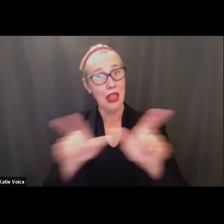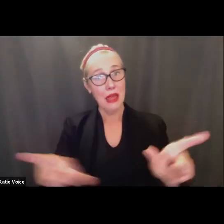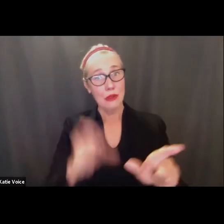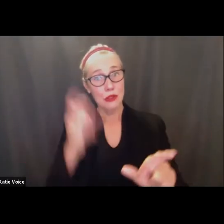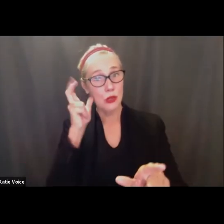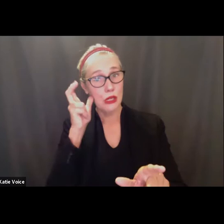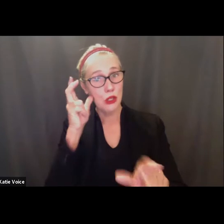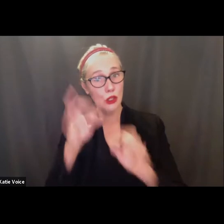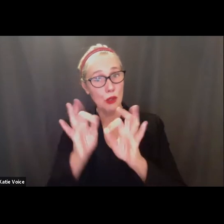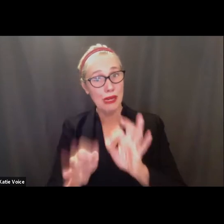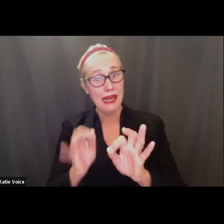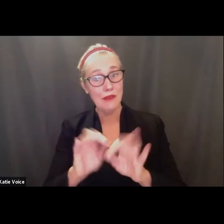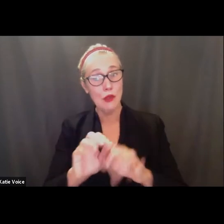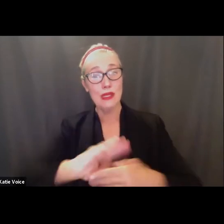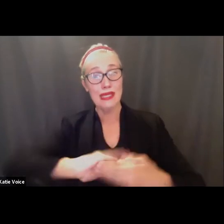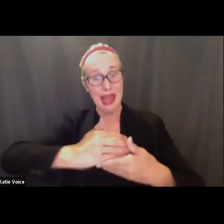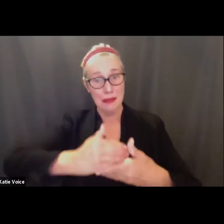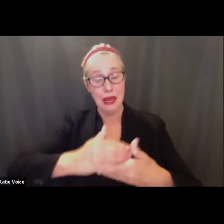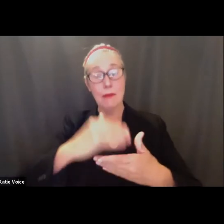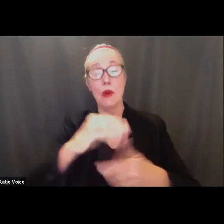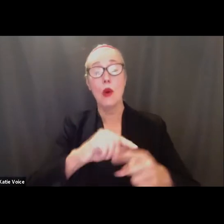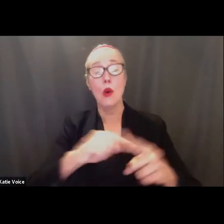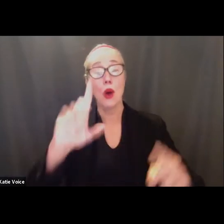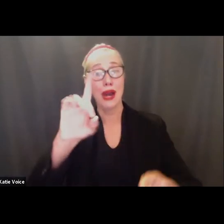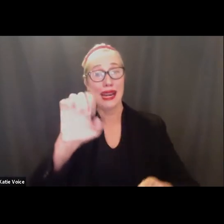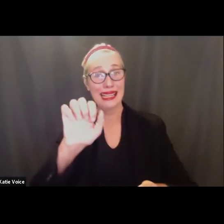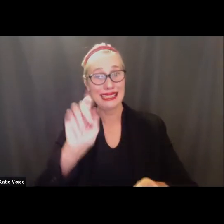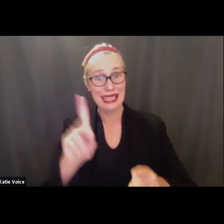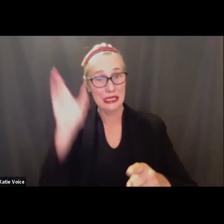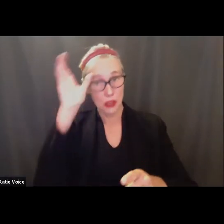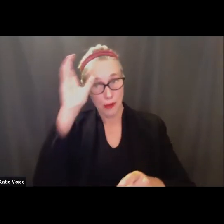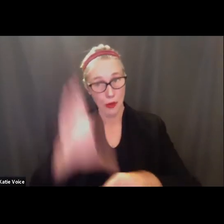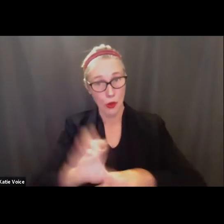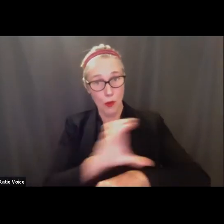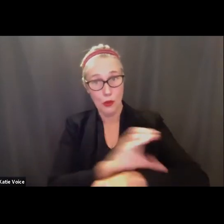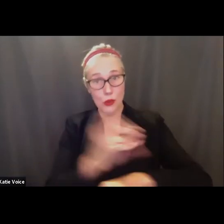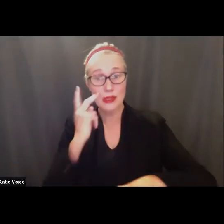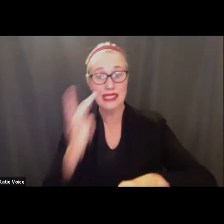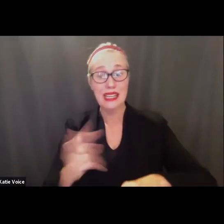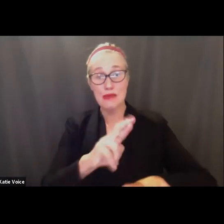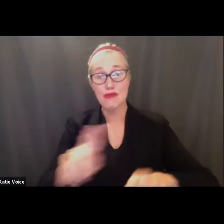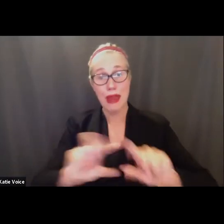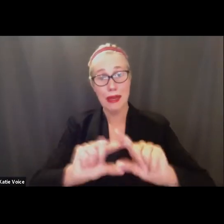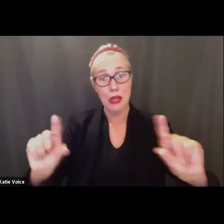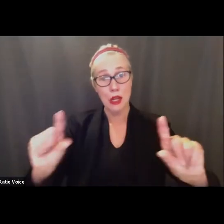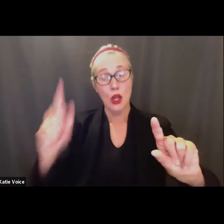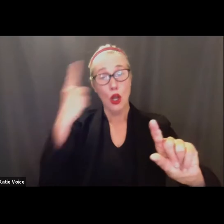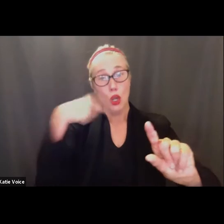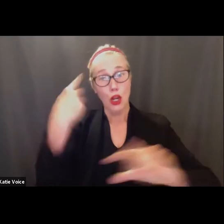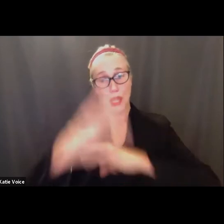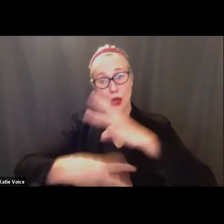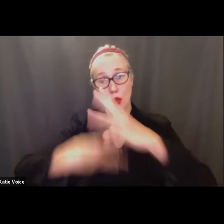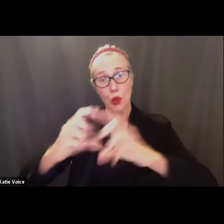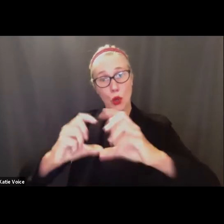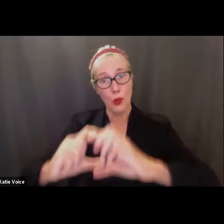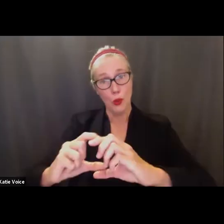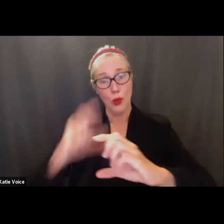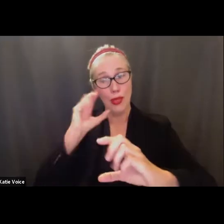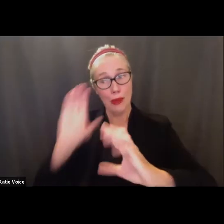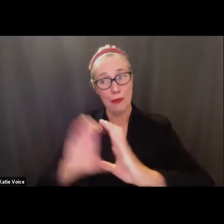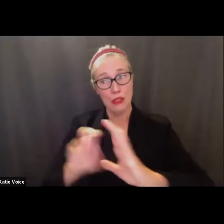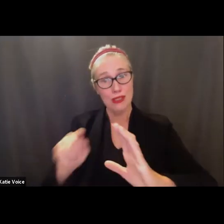if you are using a laptop or a desktop at the bottom right of your screen you will see a globe icon that says interpretation